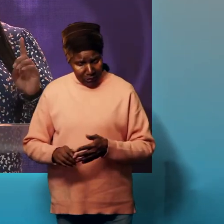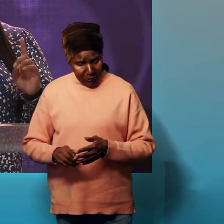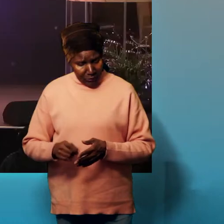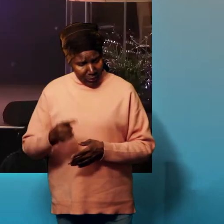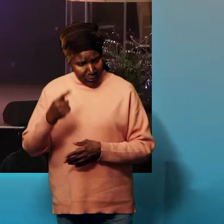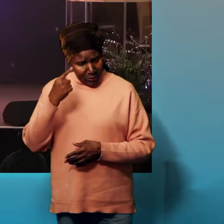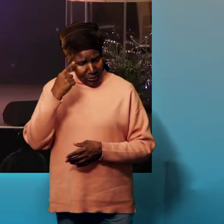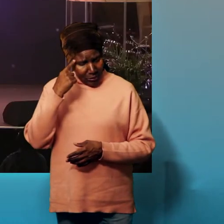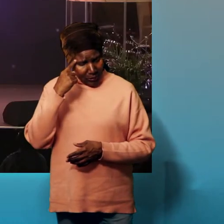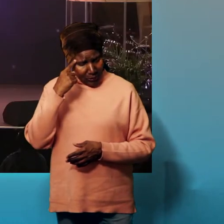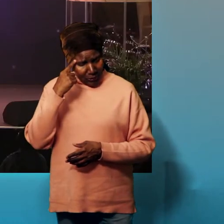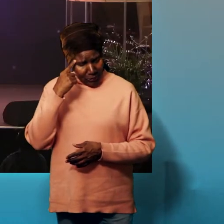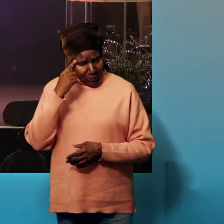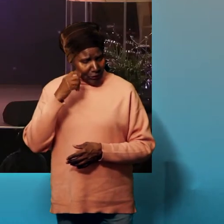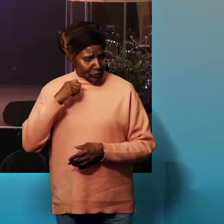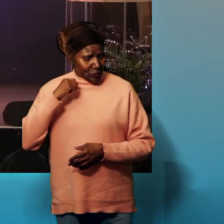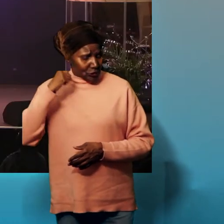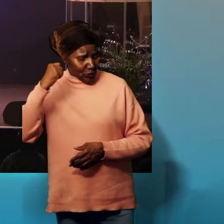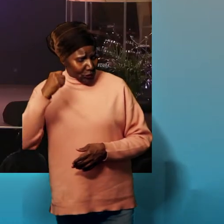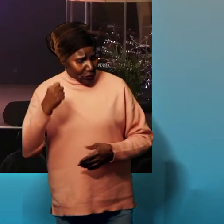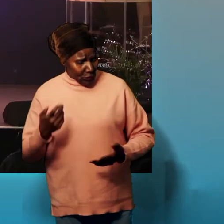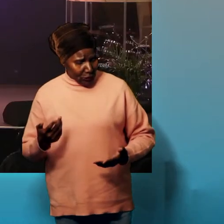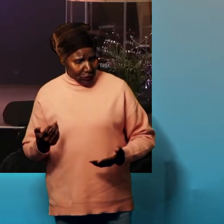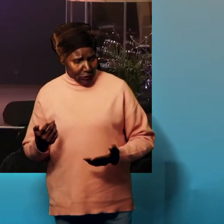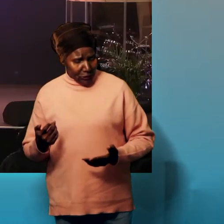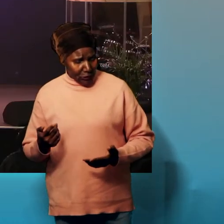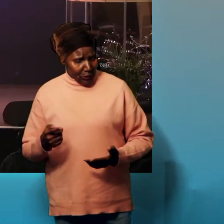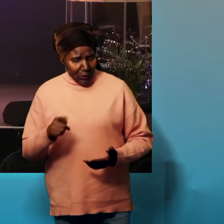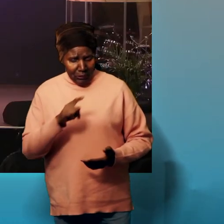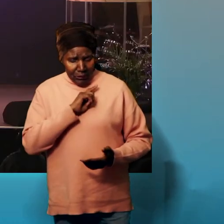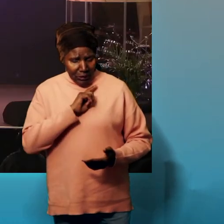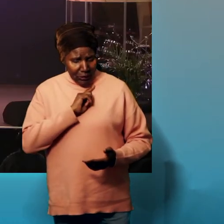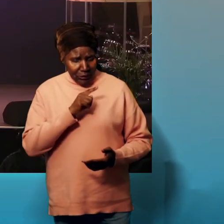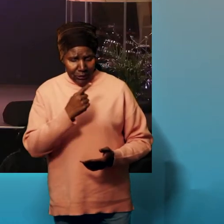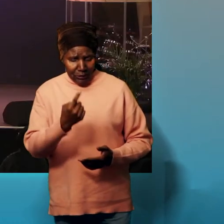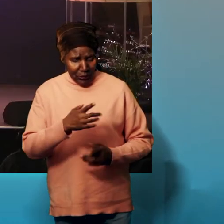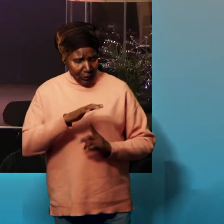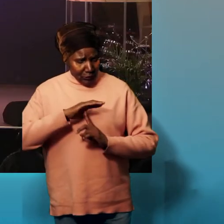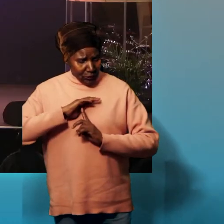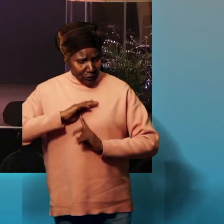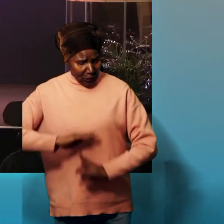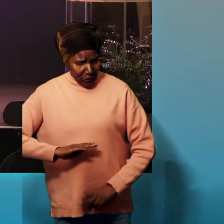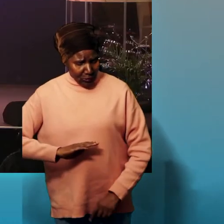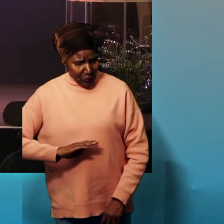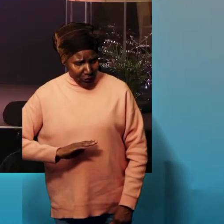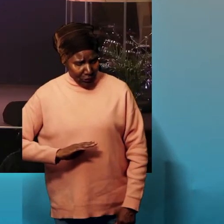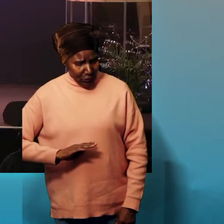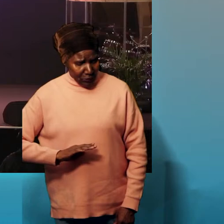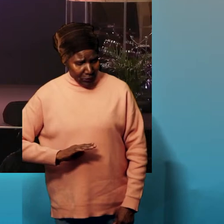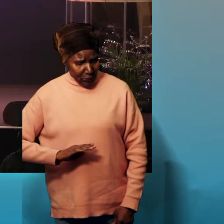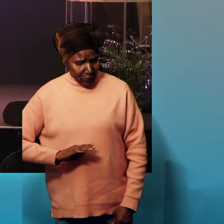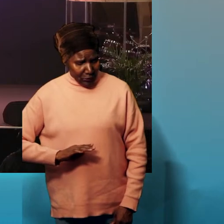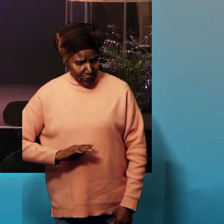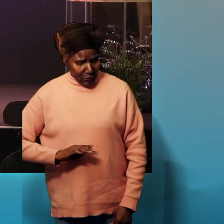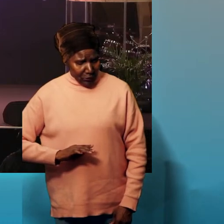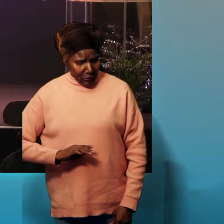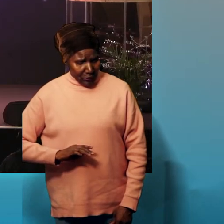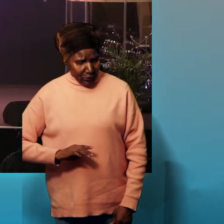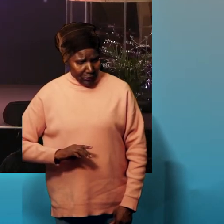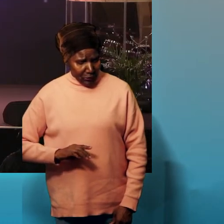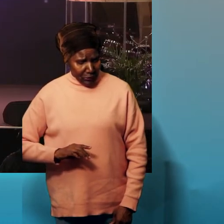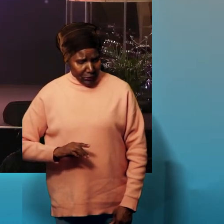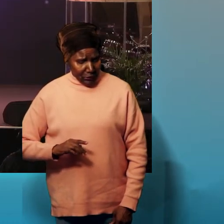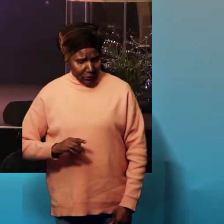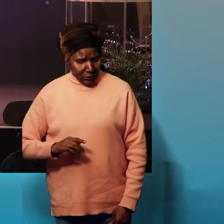thoughts of suicide because they were so desperate in life